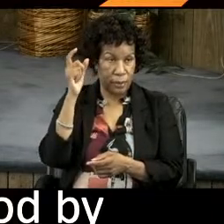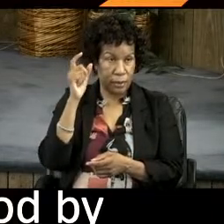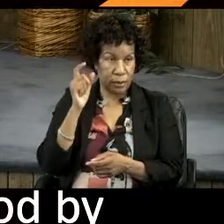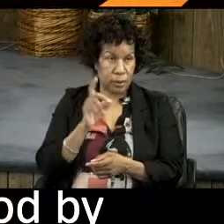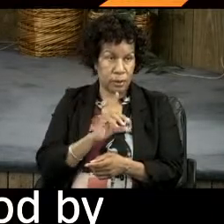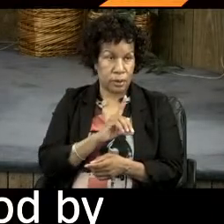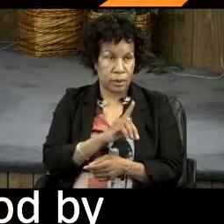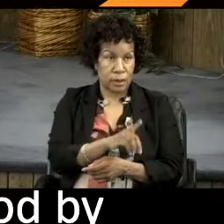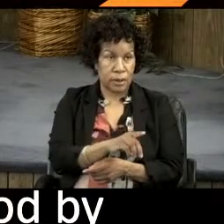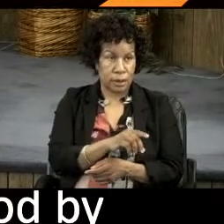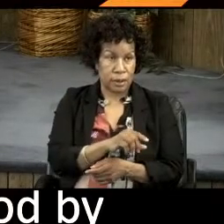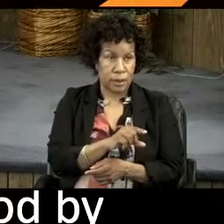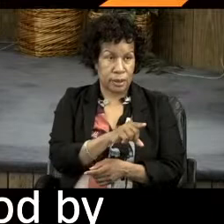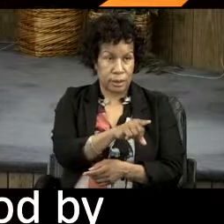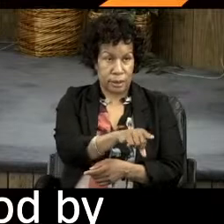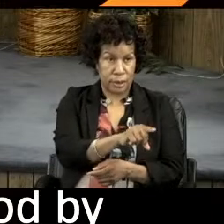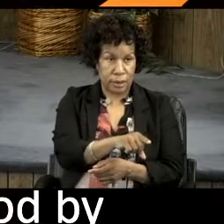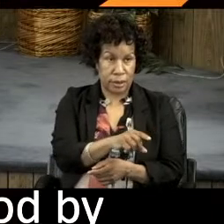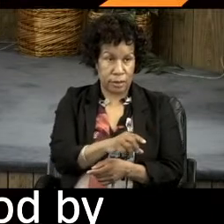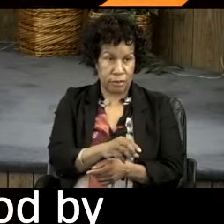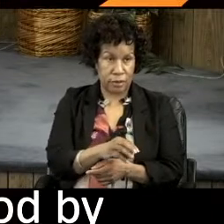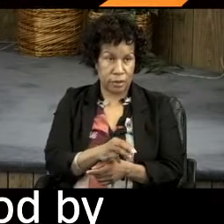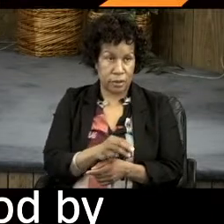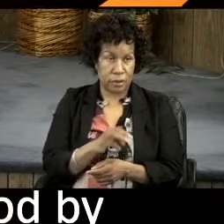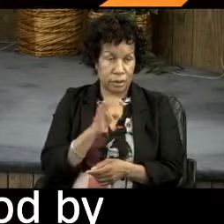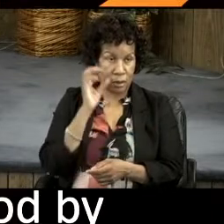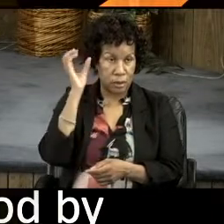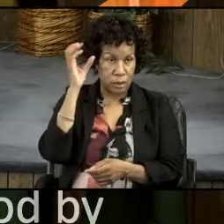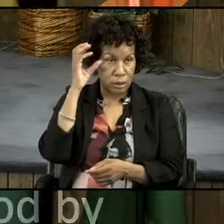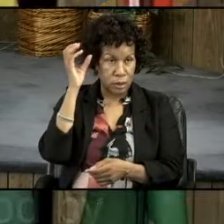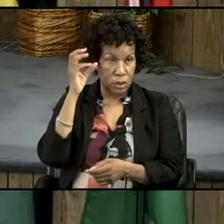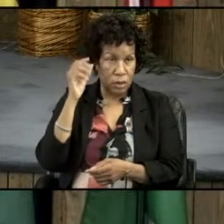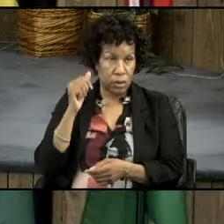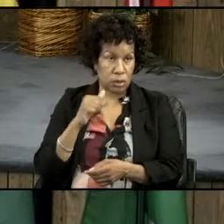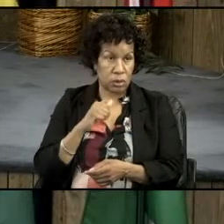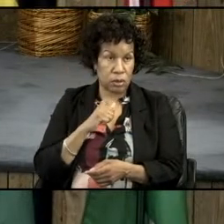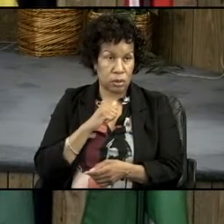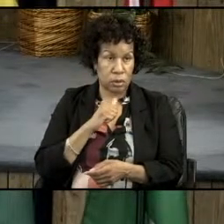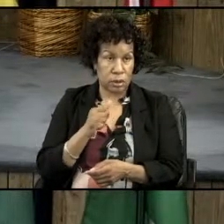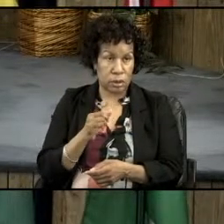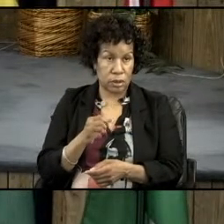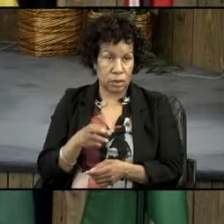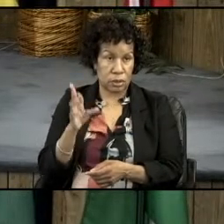David's concern is not Goliath. His concern is the reproach.